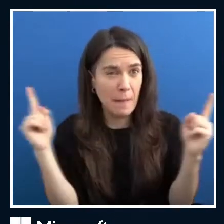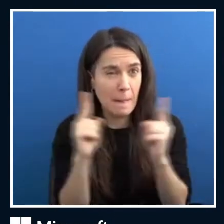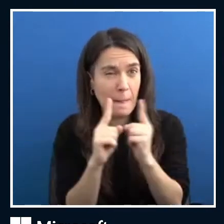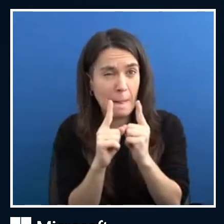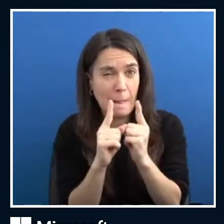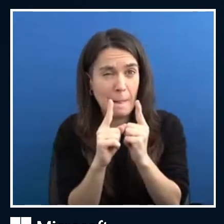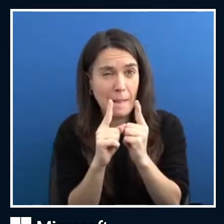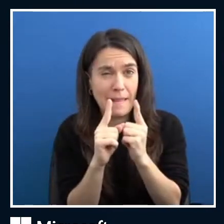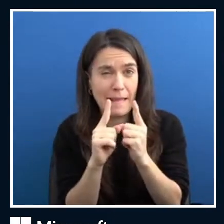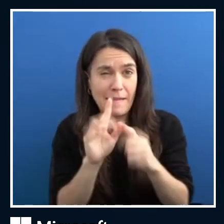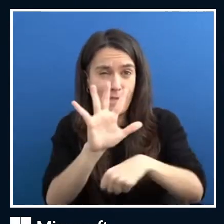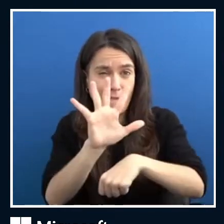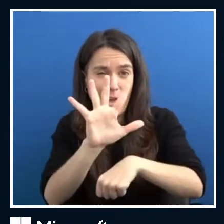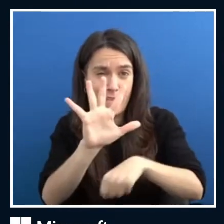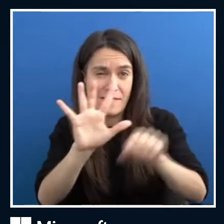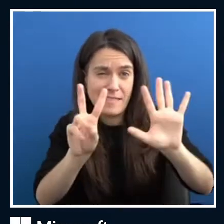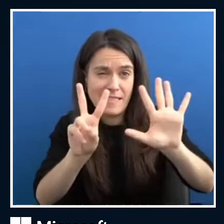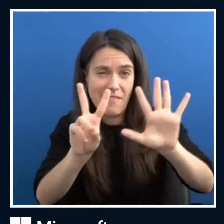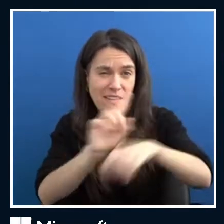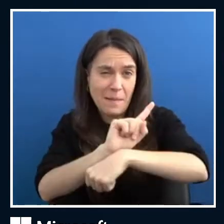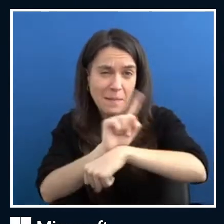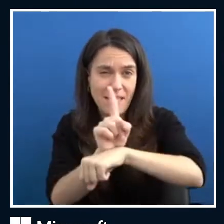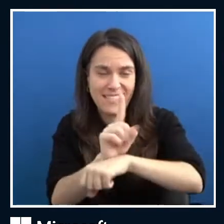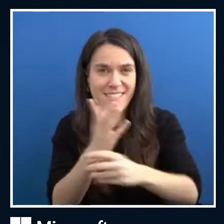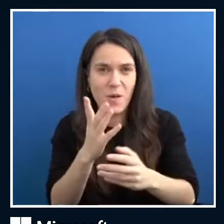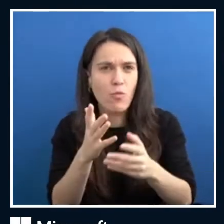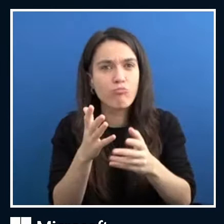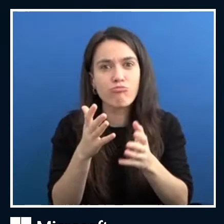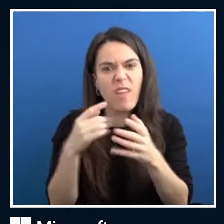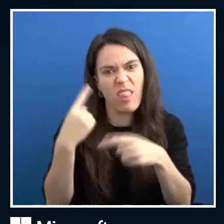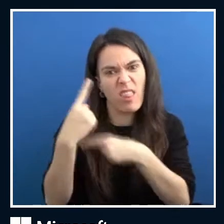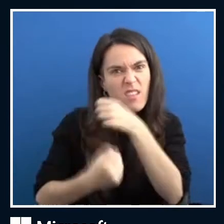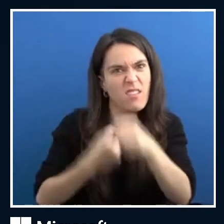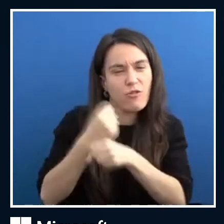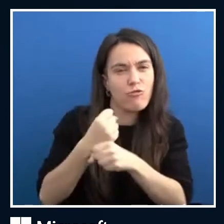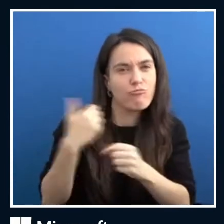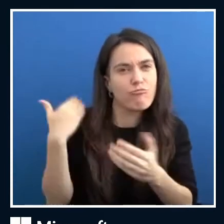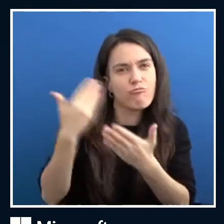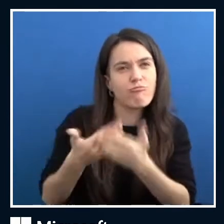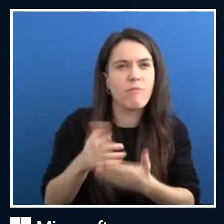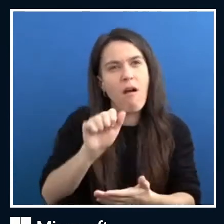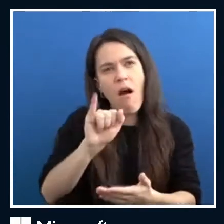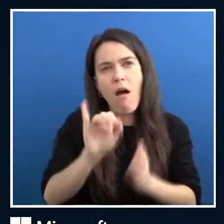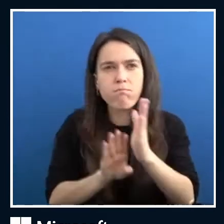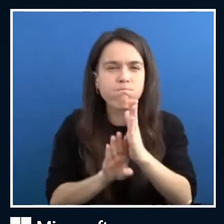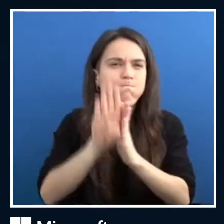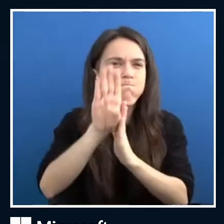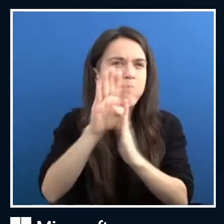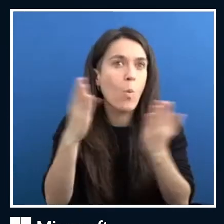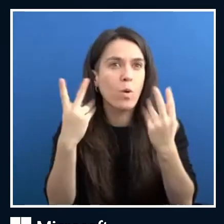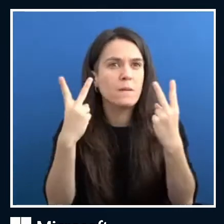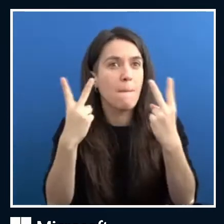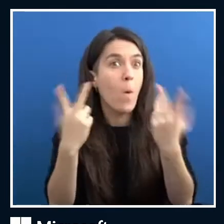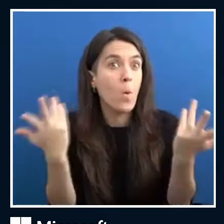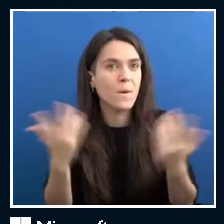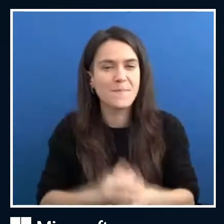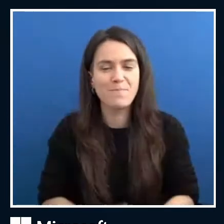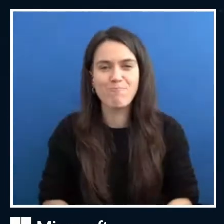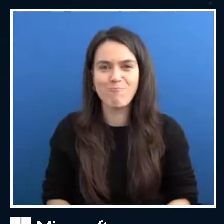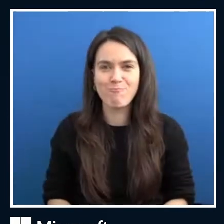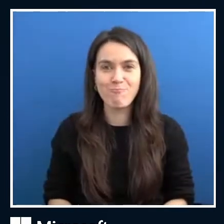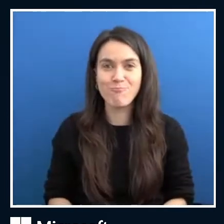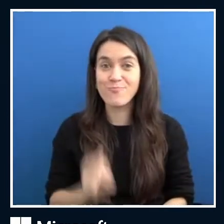minutes, what has happened during the last year? What's the significant advances of the last year in AI? Sure, you can I'm share ready. your screen.